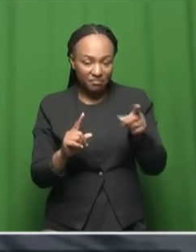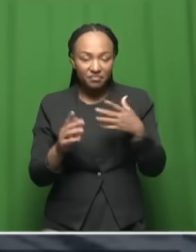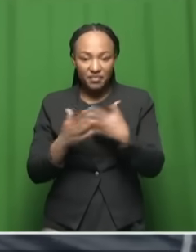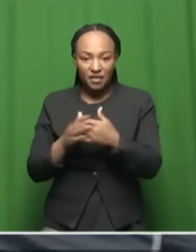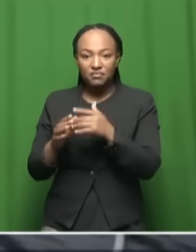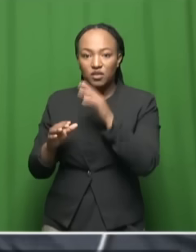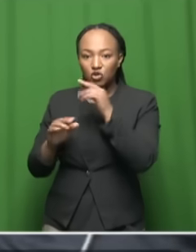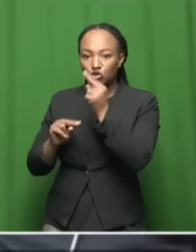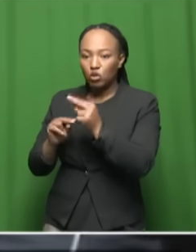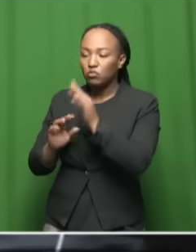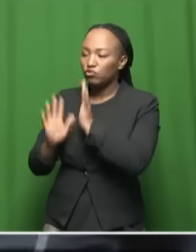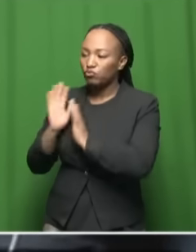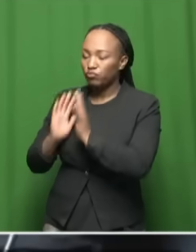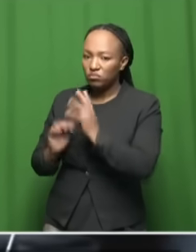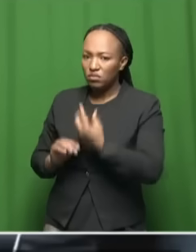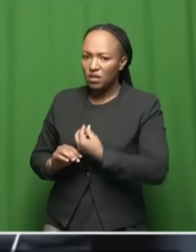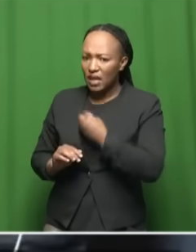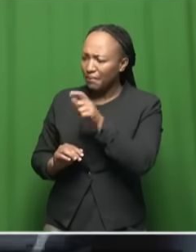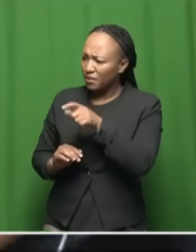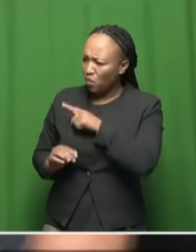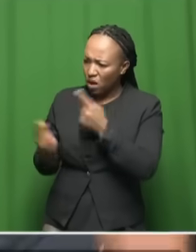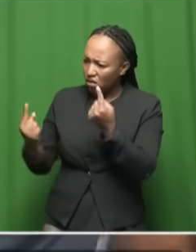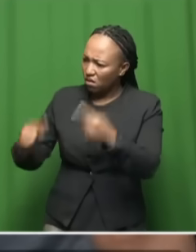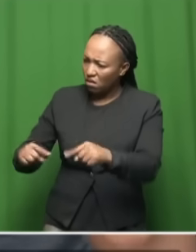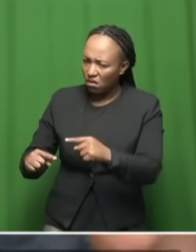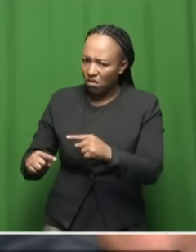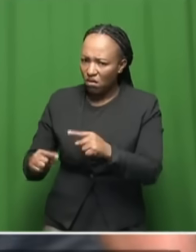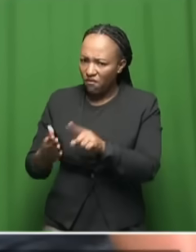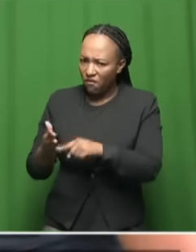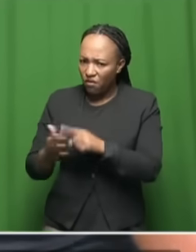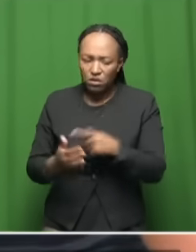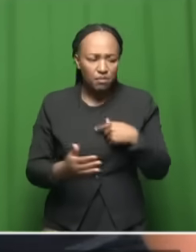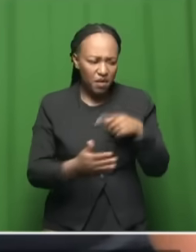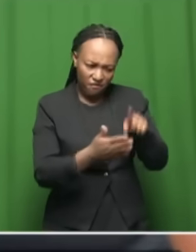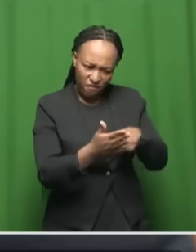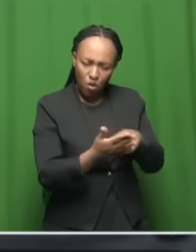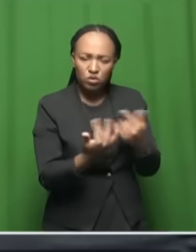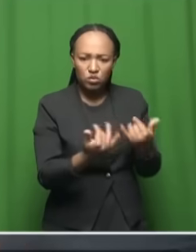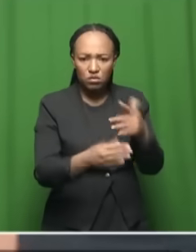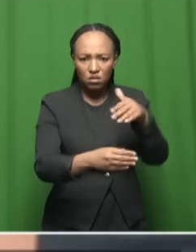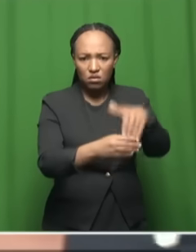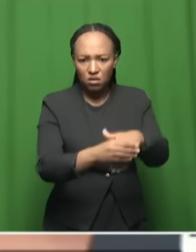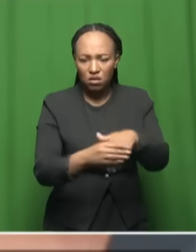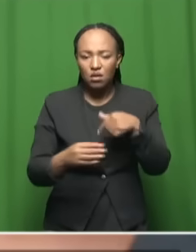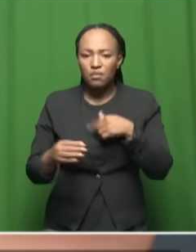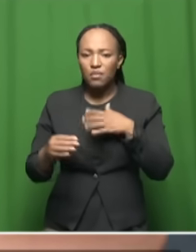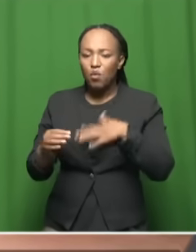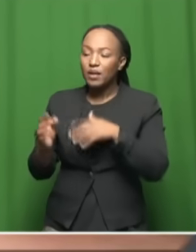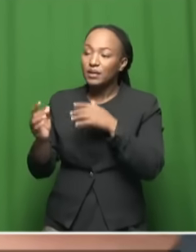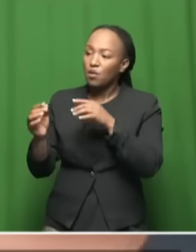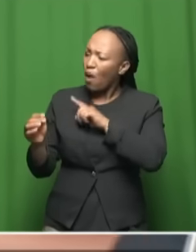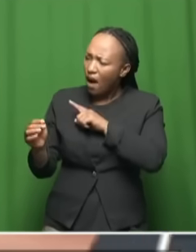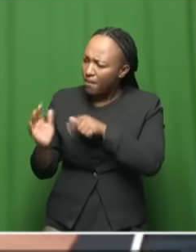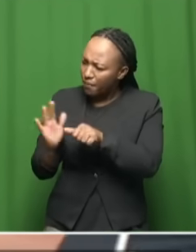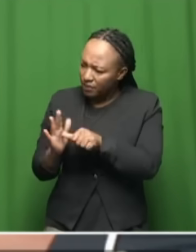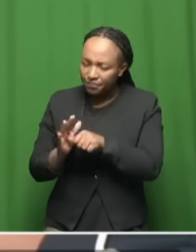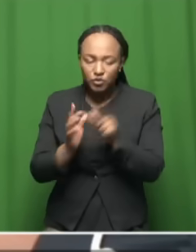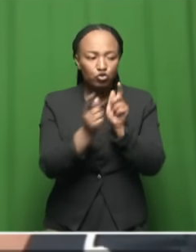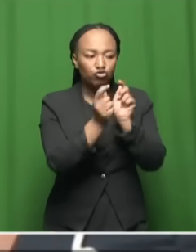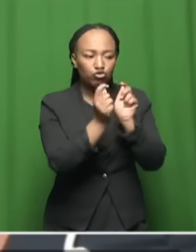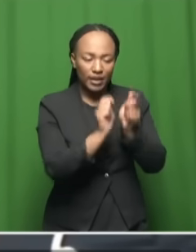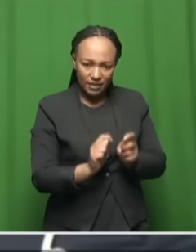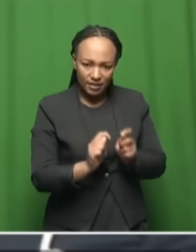briefly talk to you? As a young person, why are you here tonight? To cast my vote. Why is that important to you? To have a change in South Africa, to see a better